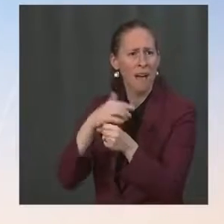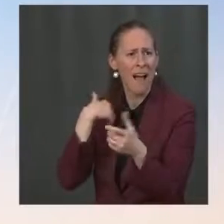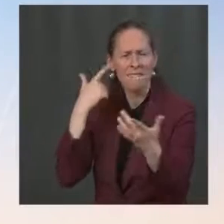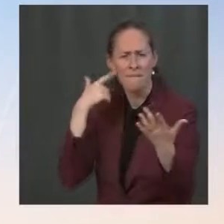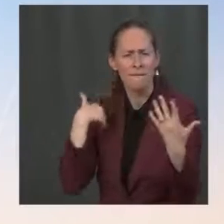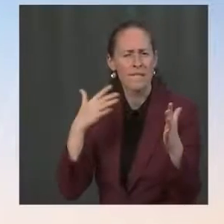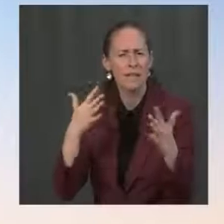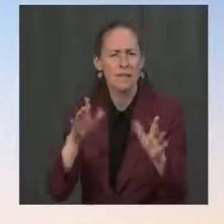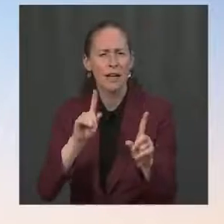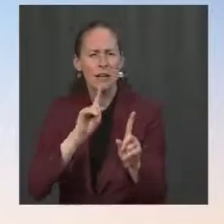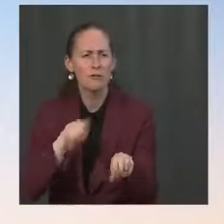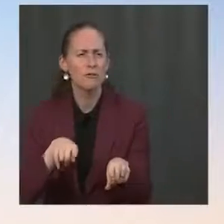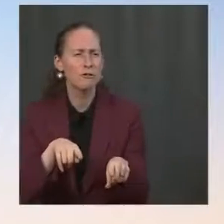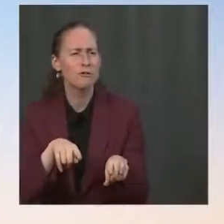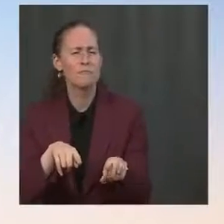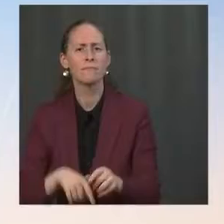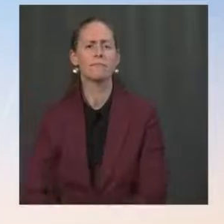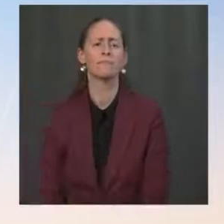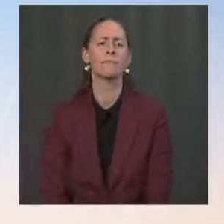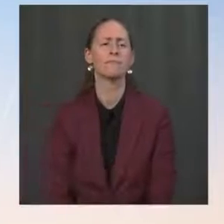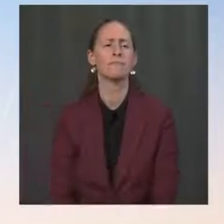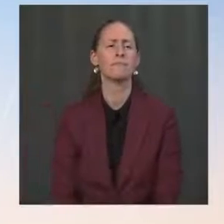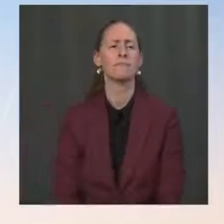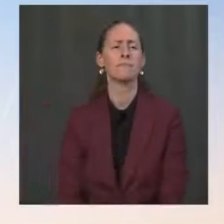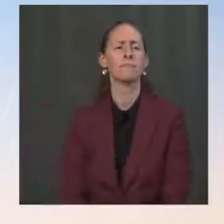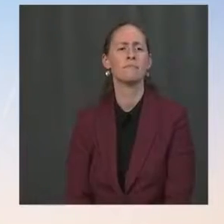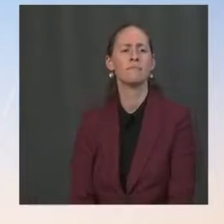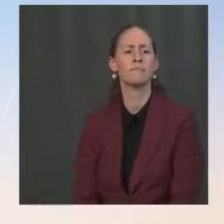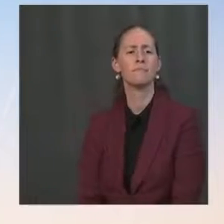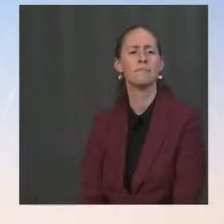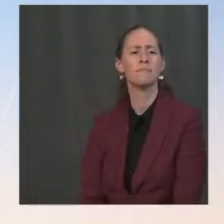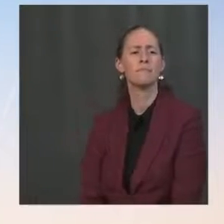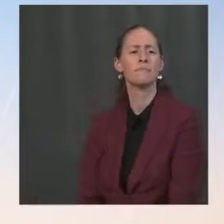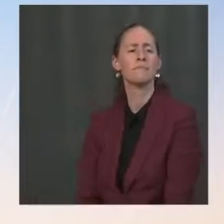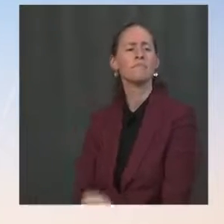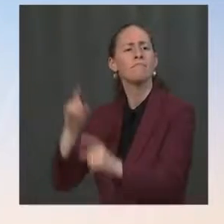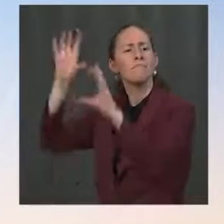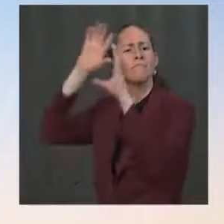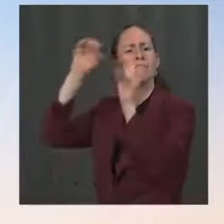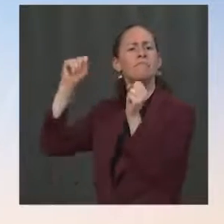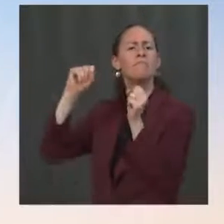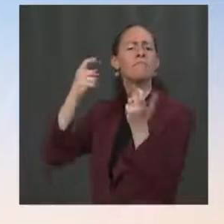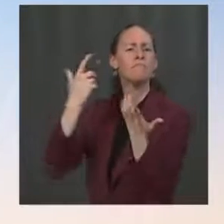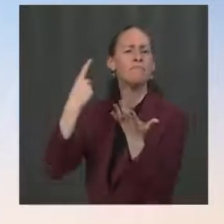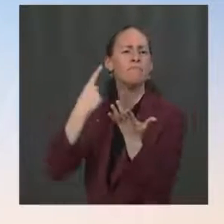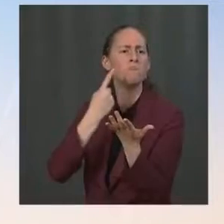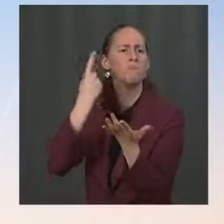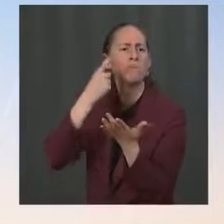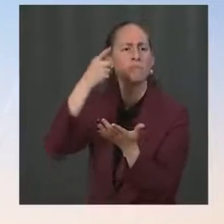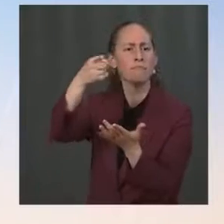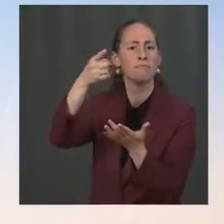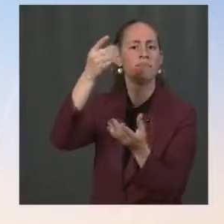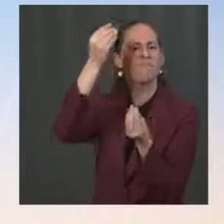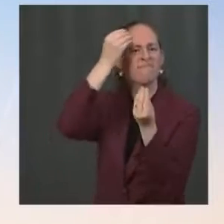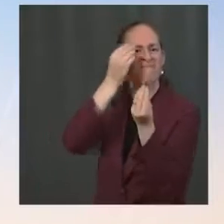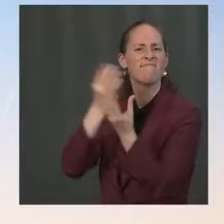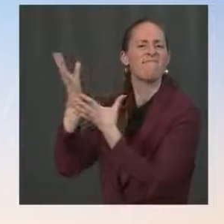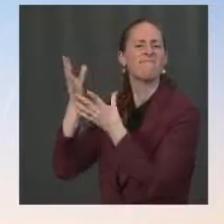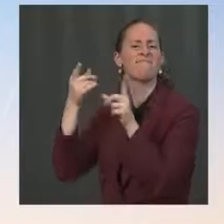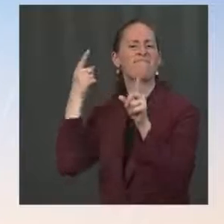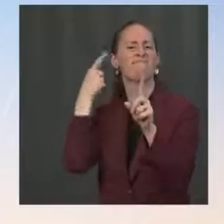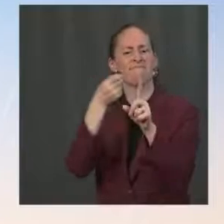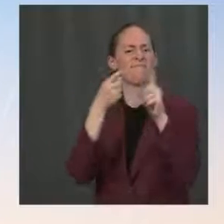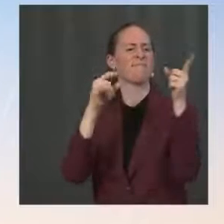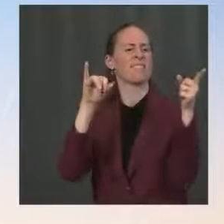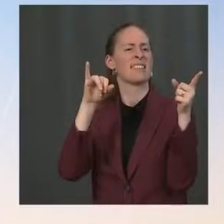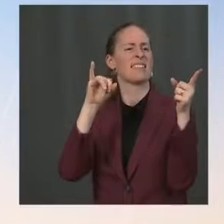one. Sorry. Okay. And then the president had cited intelligence data earlier in the speech that ISIS-K had been planning attacks on U.S. personnel for quite some time, and that